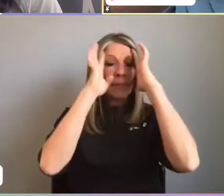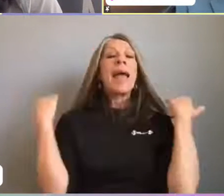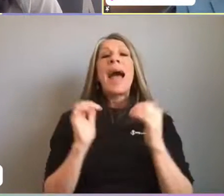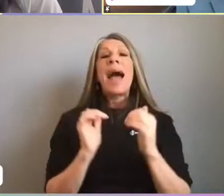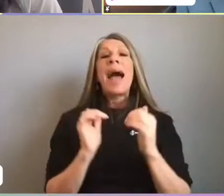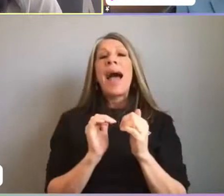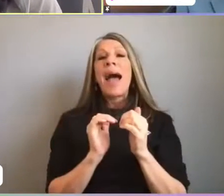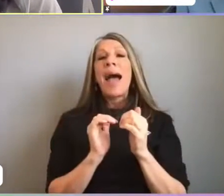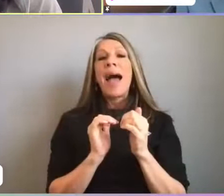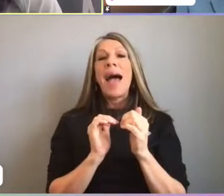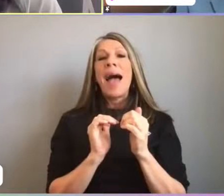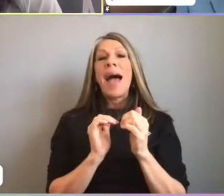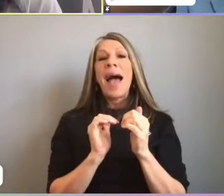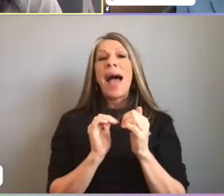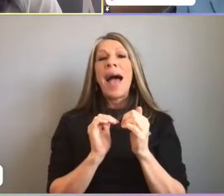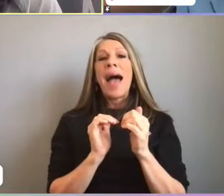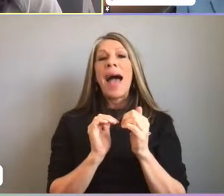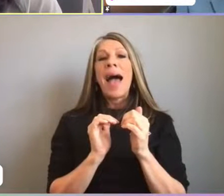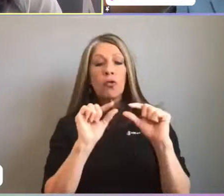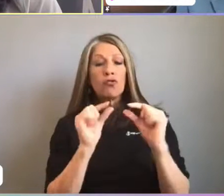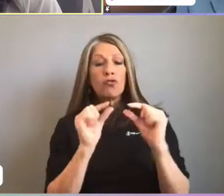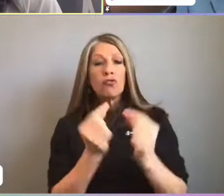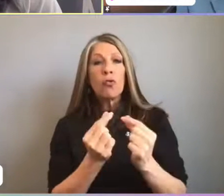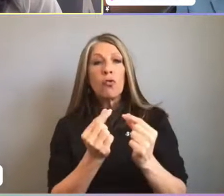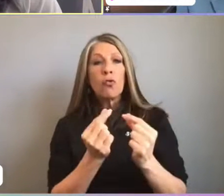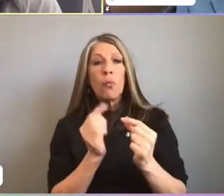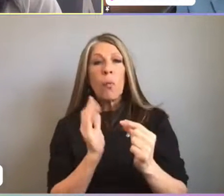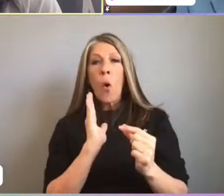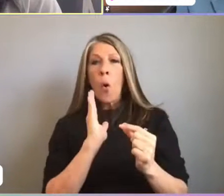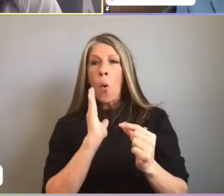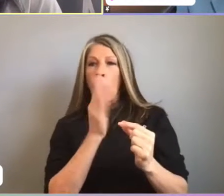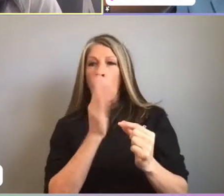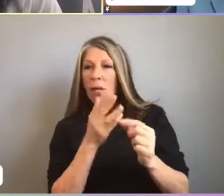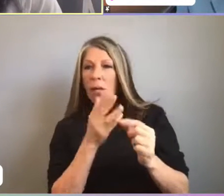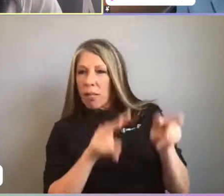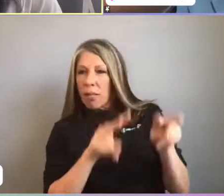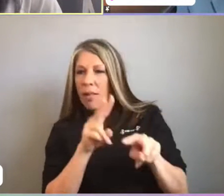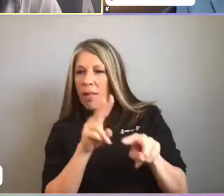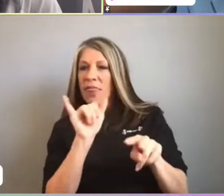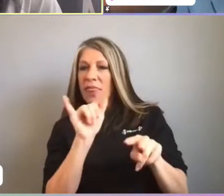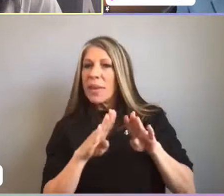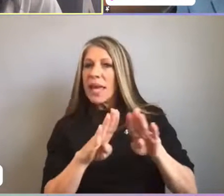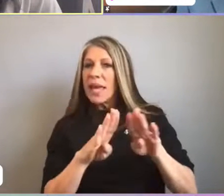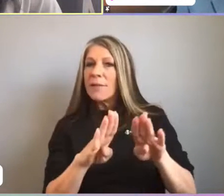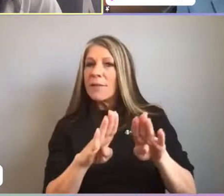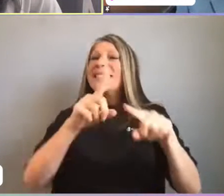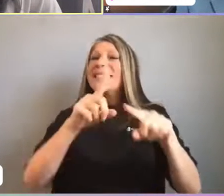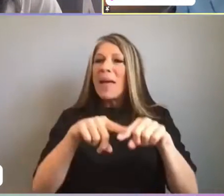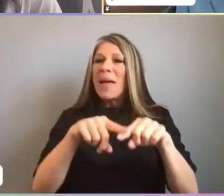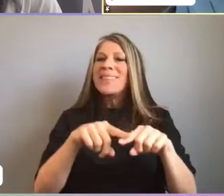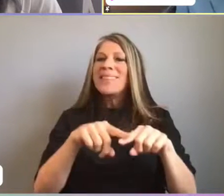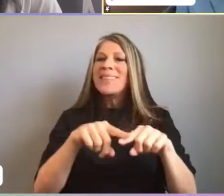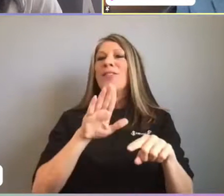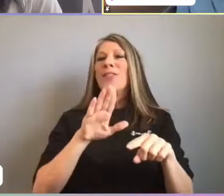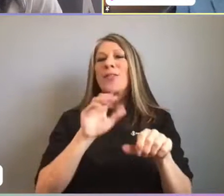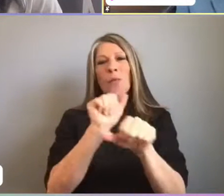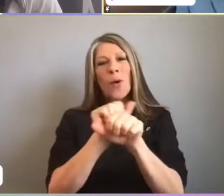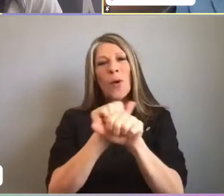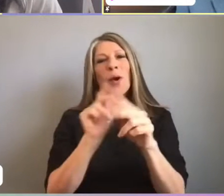how your group is going to interpret the behaviors will depend on that culture.